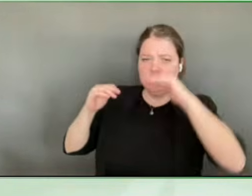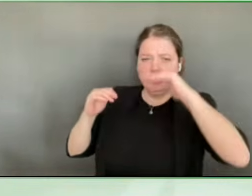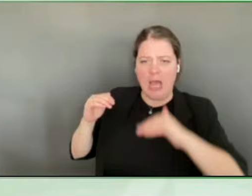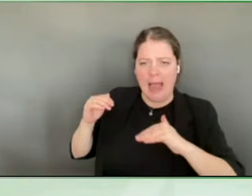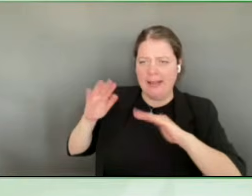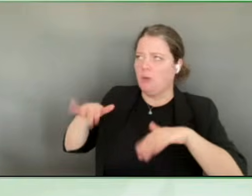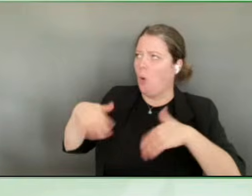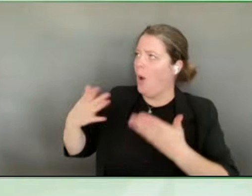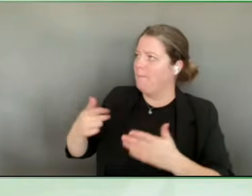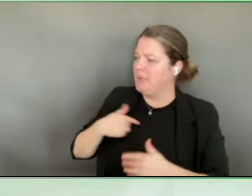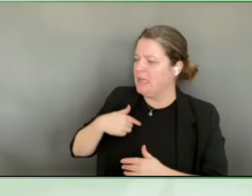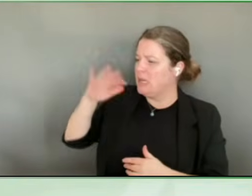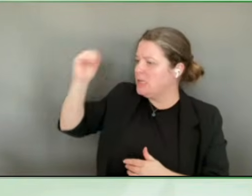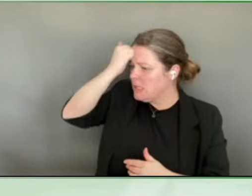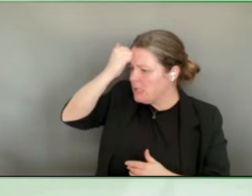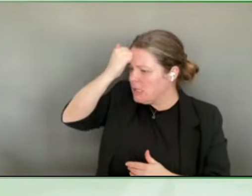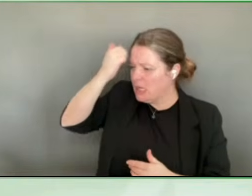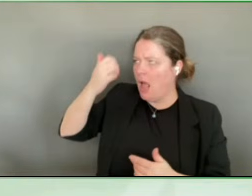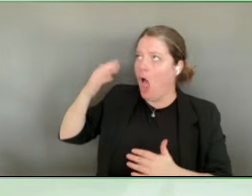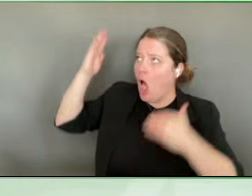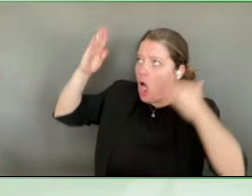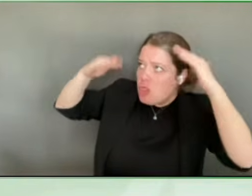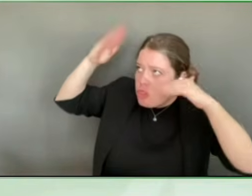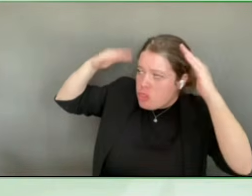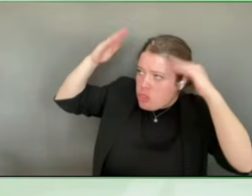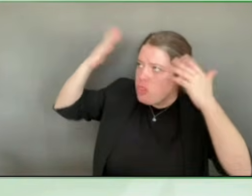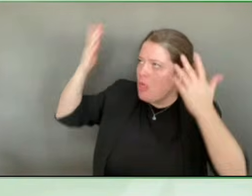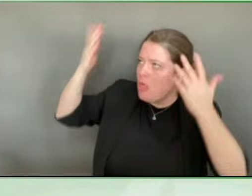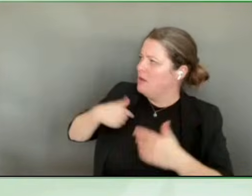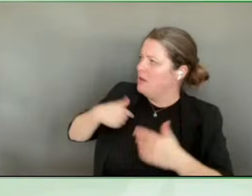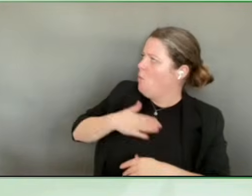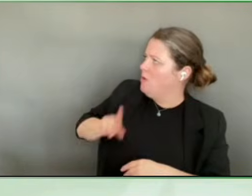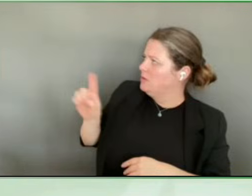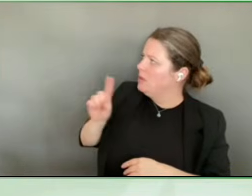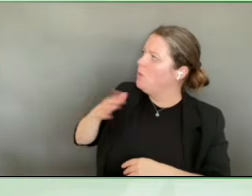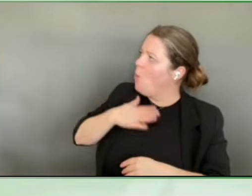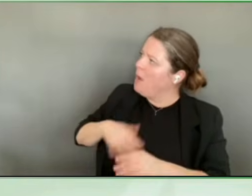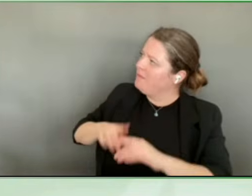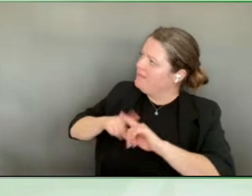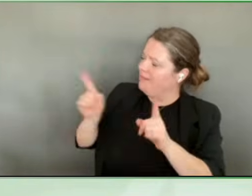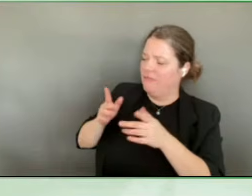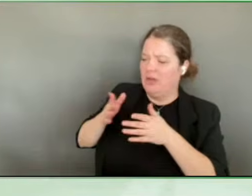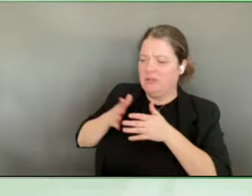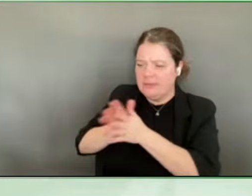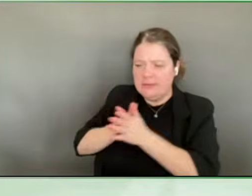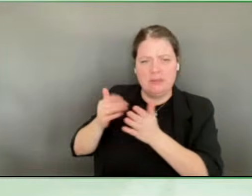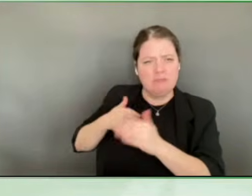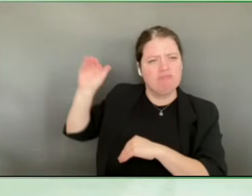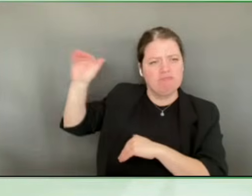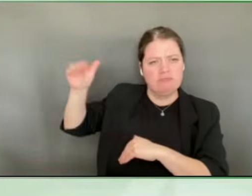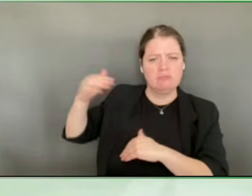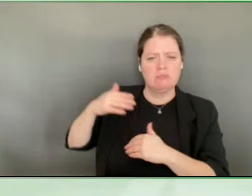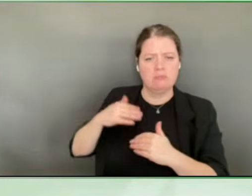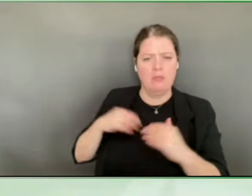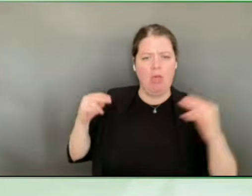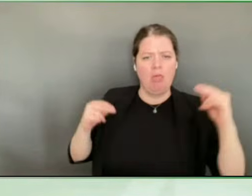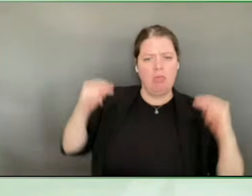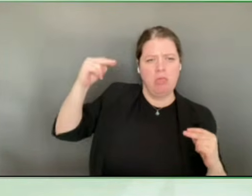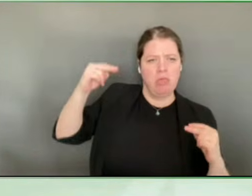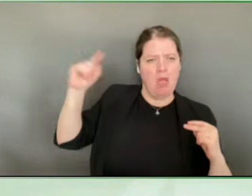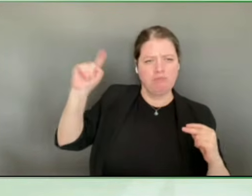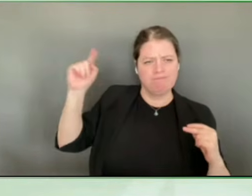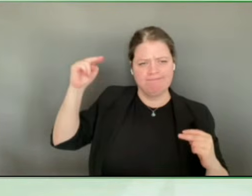idiot. I just might need a different way of explaining something, and please treat me as an equal. And that's one thing that